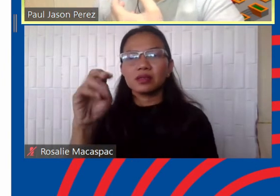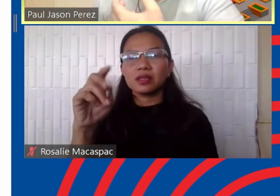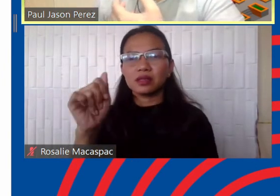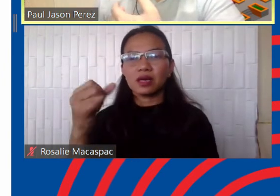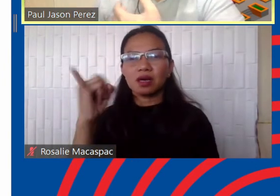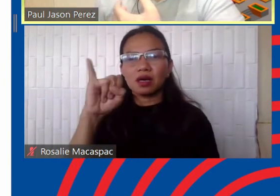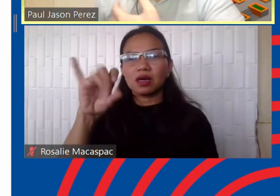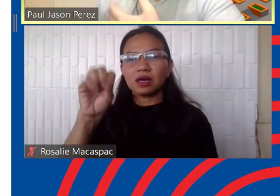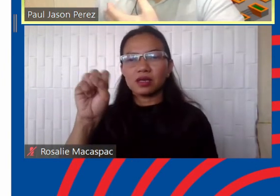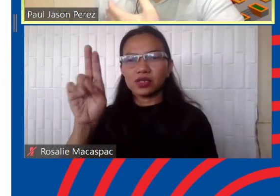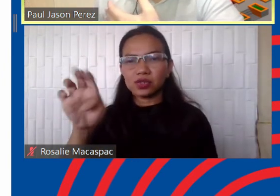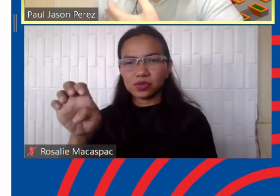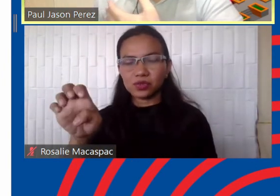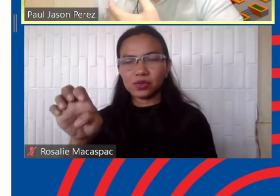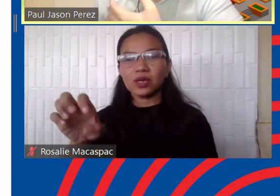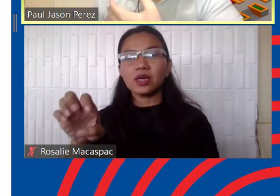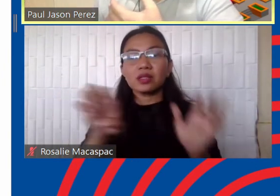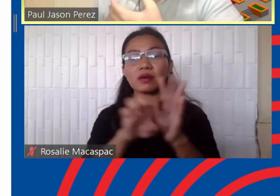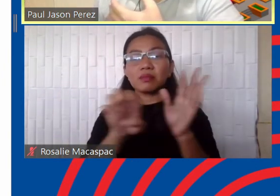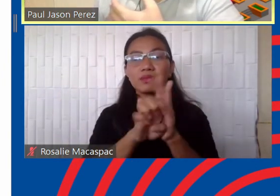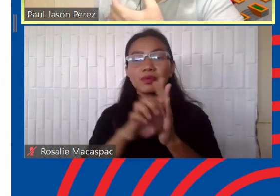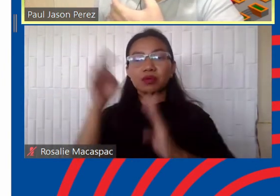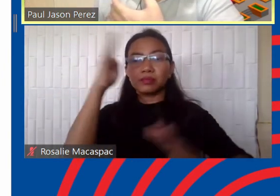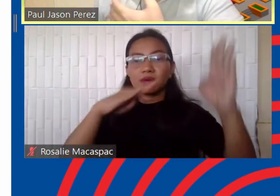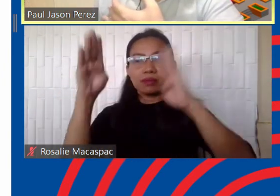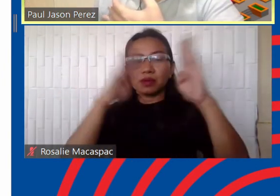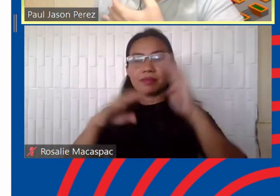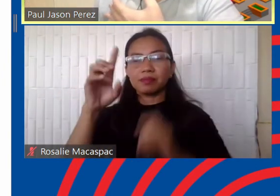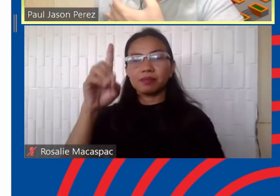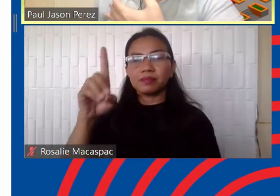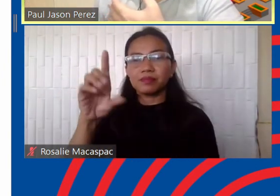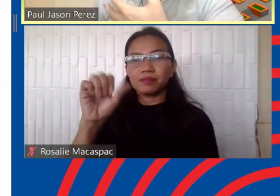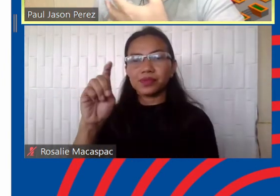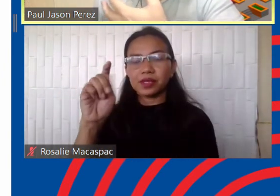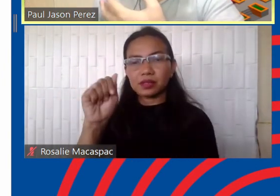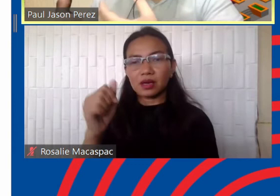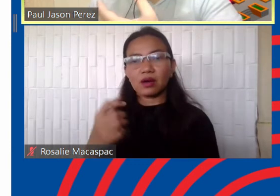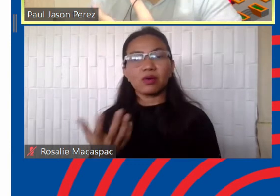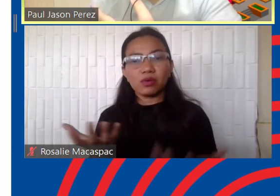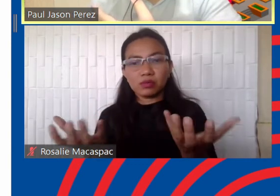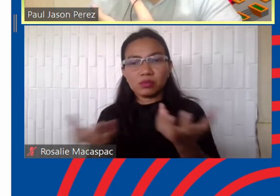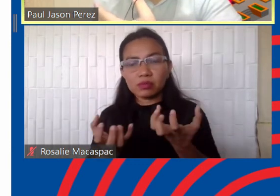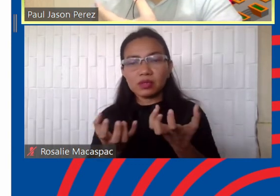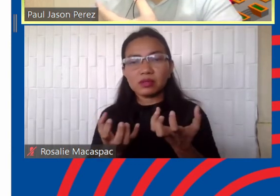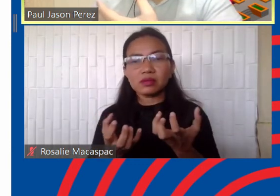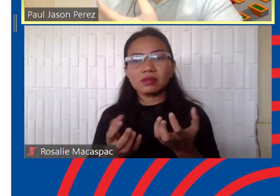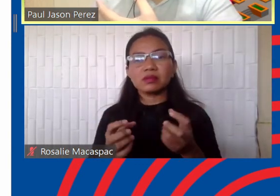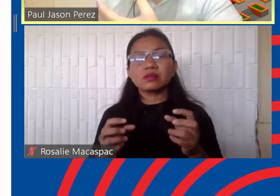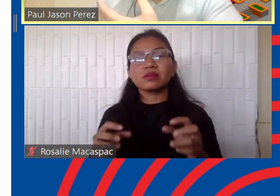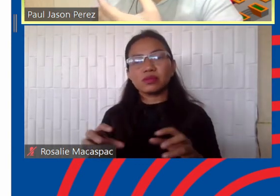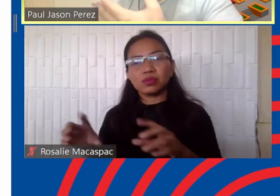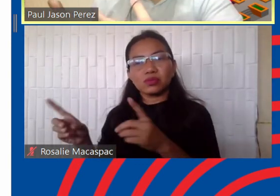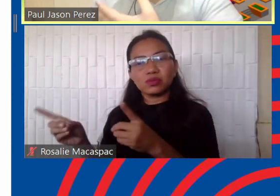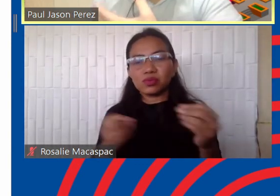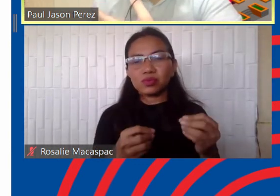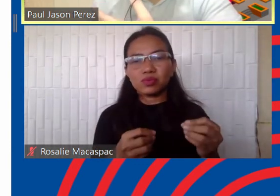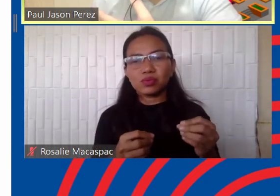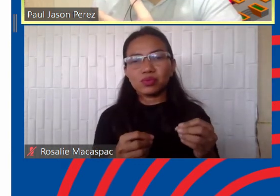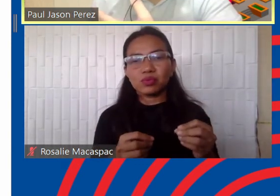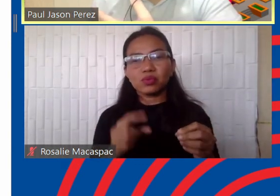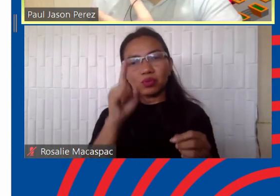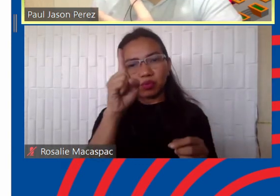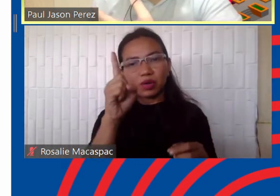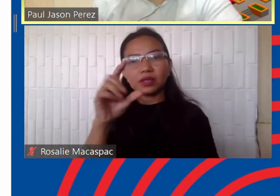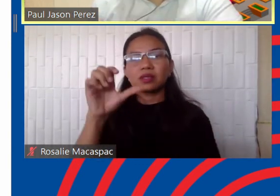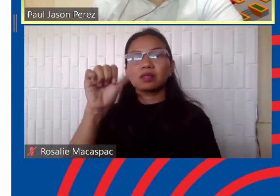have data problems, or do you want to perform a certain analysis? Or sometimes we